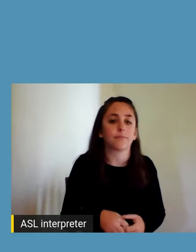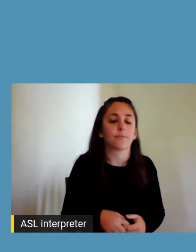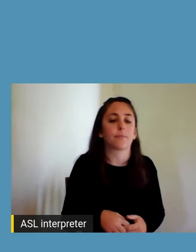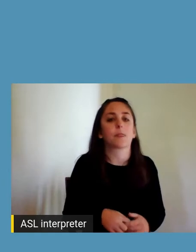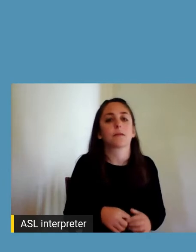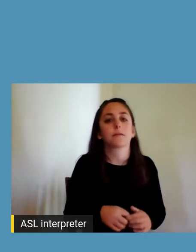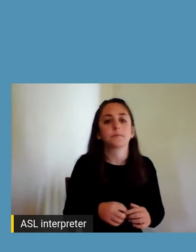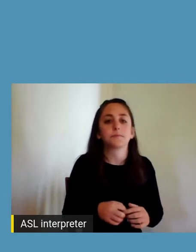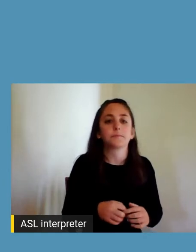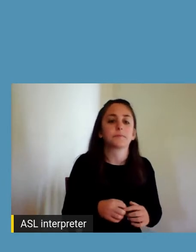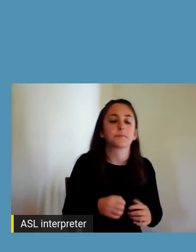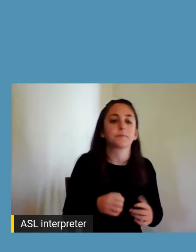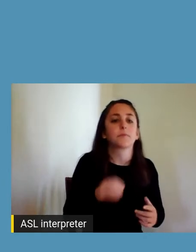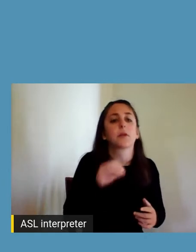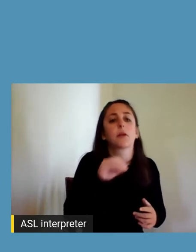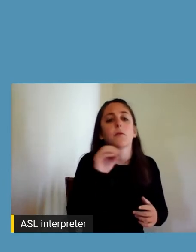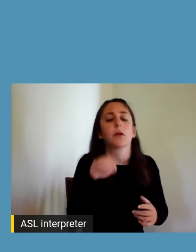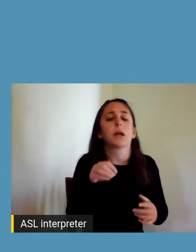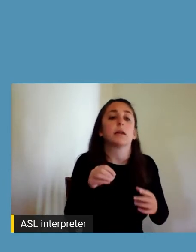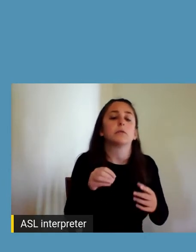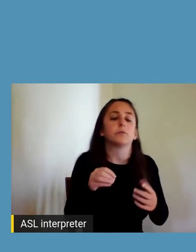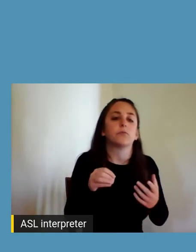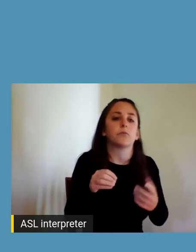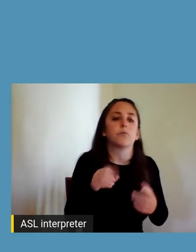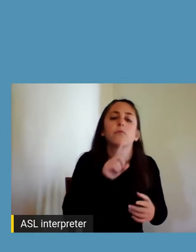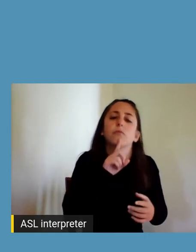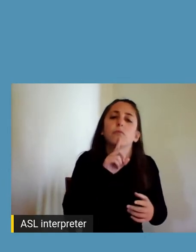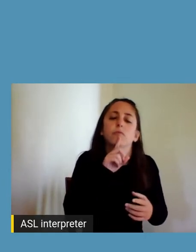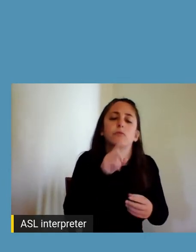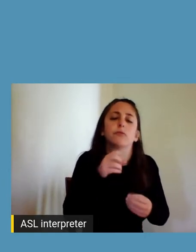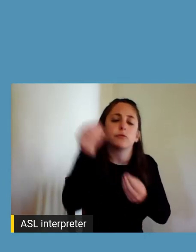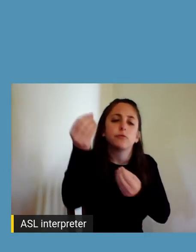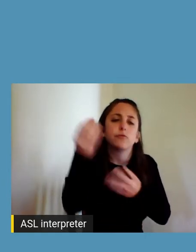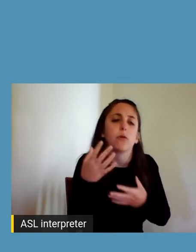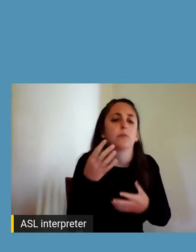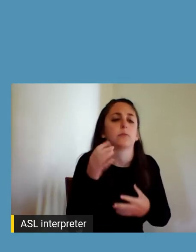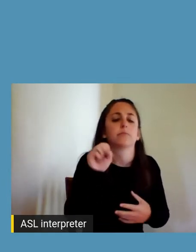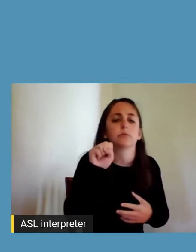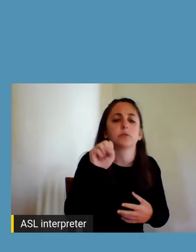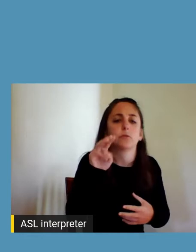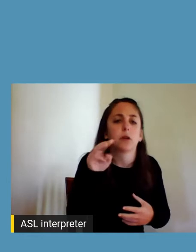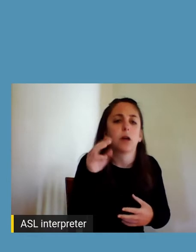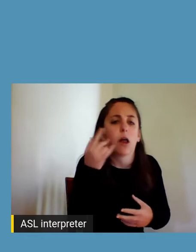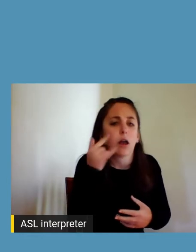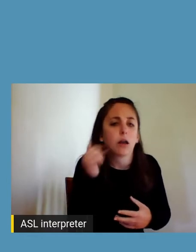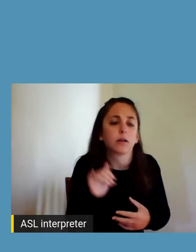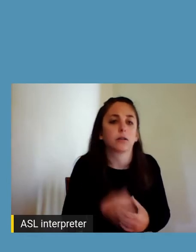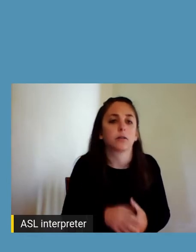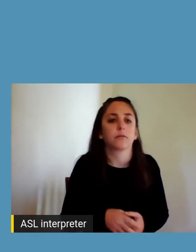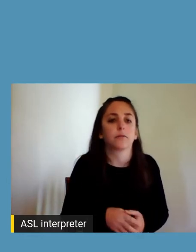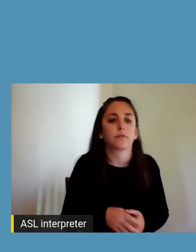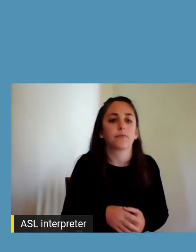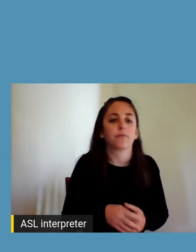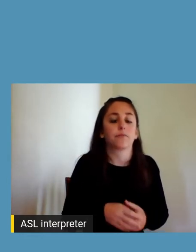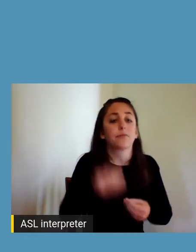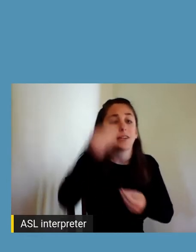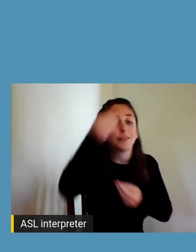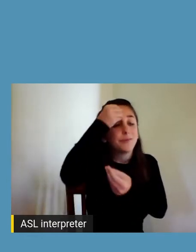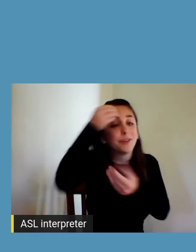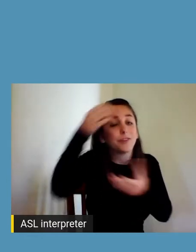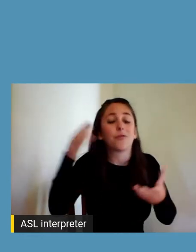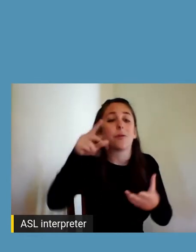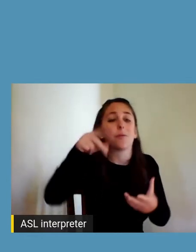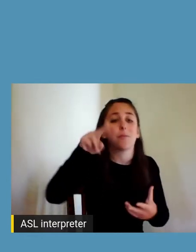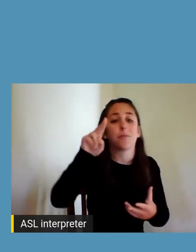points next to them under our Insights tab. And so I told them, I think our public likes